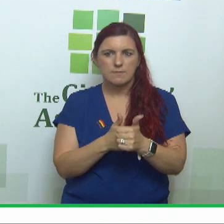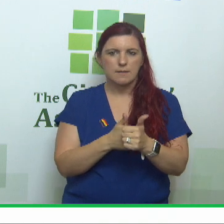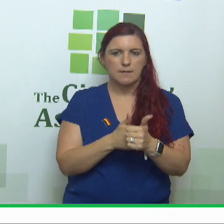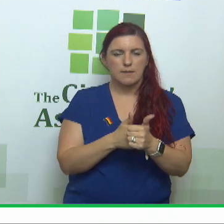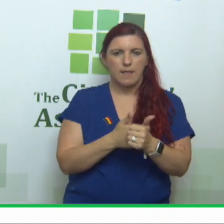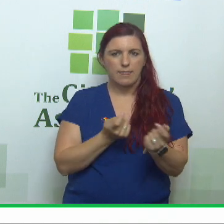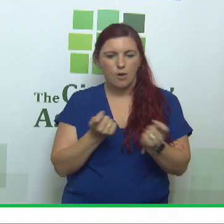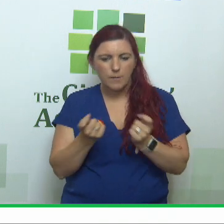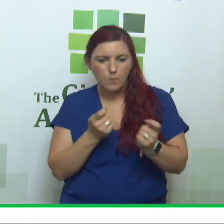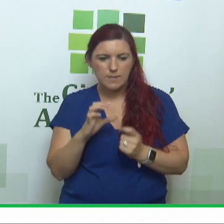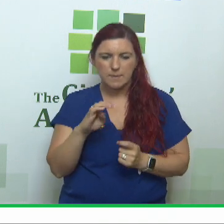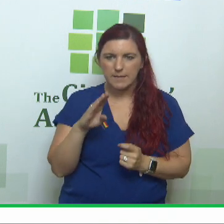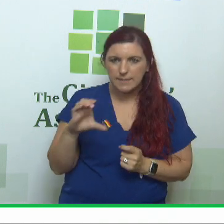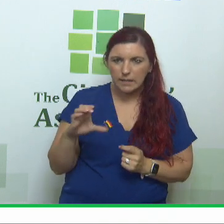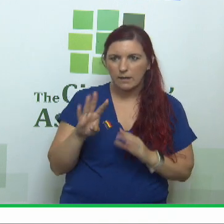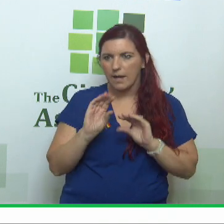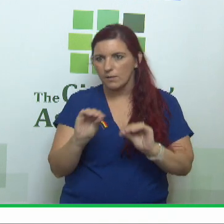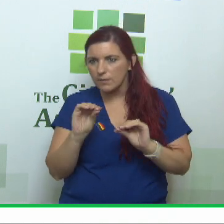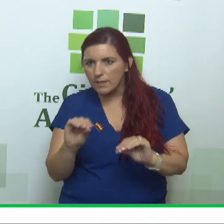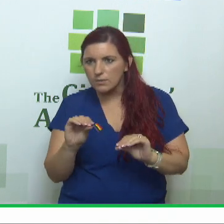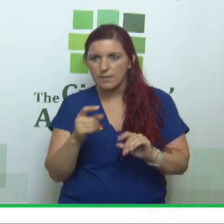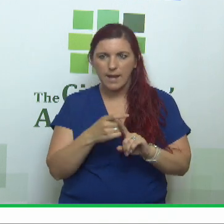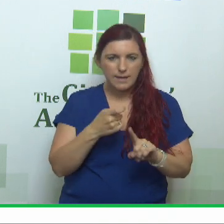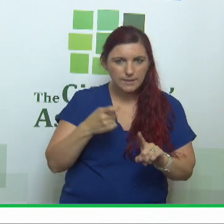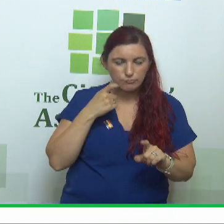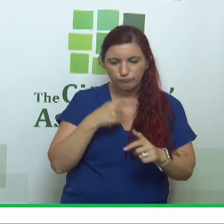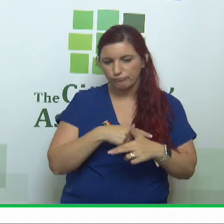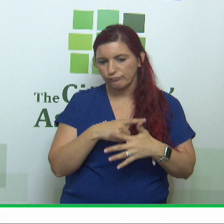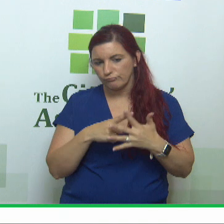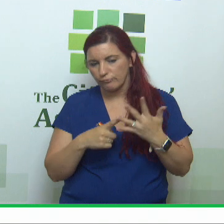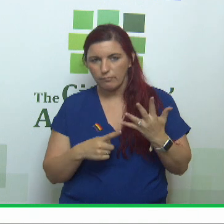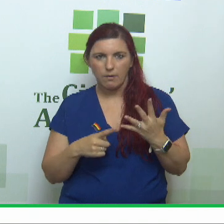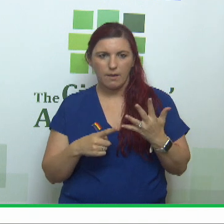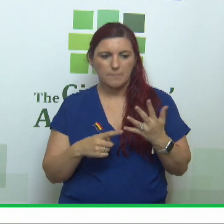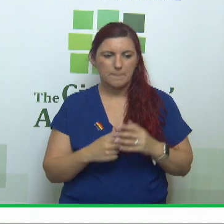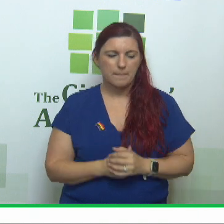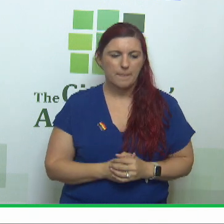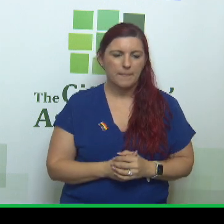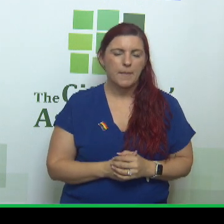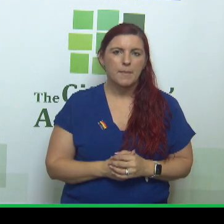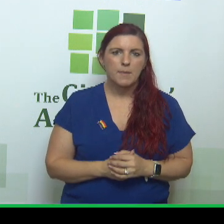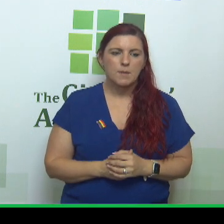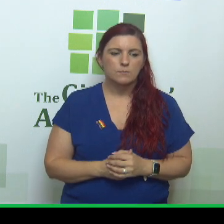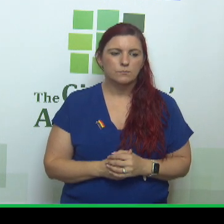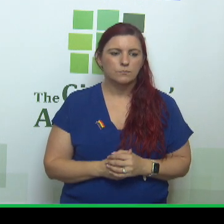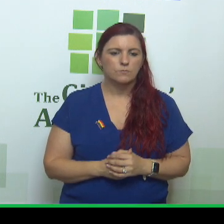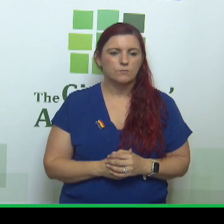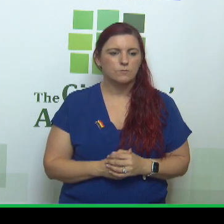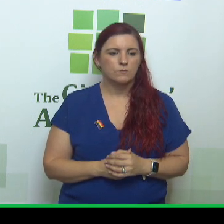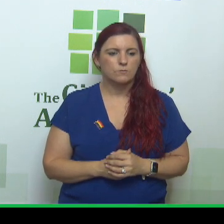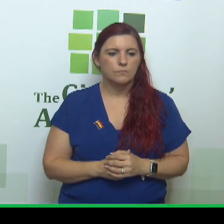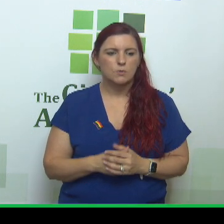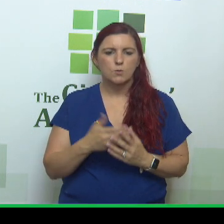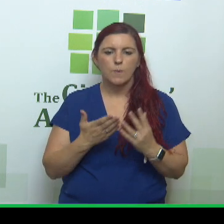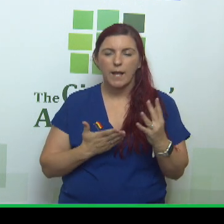Interviewing, CBT, Education on Addiction and on Homelessness and Health. To overcome